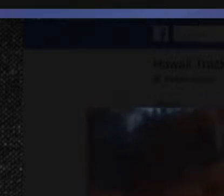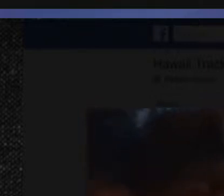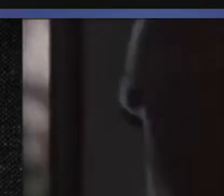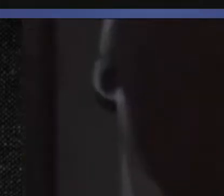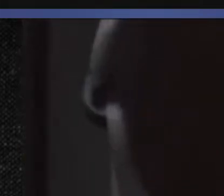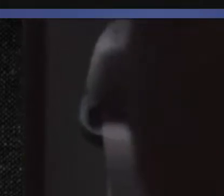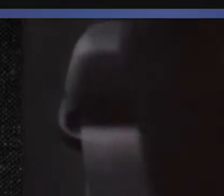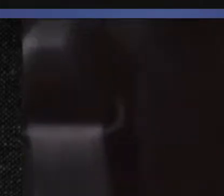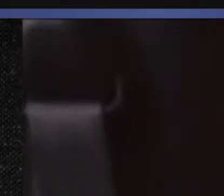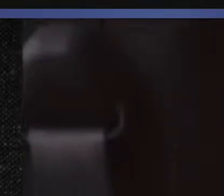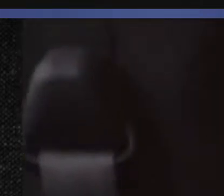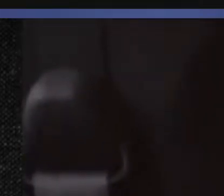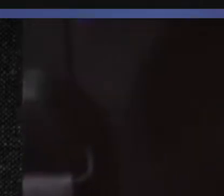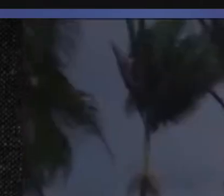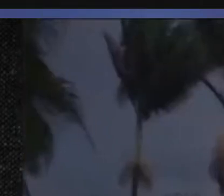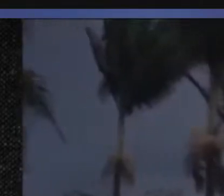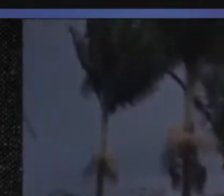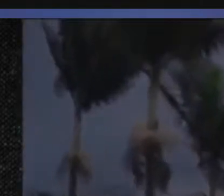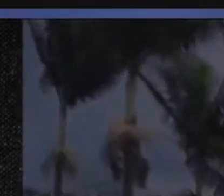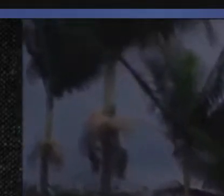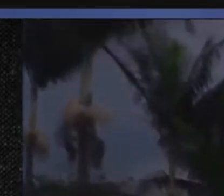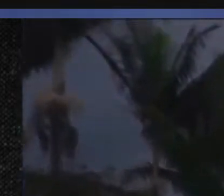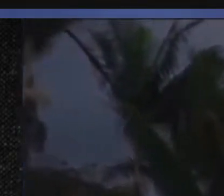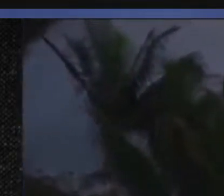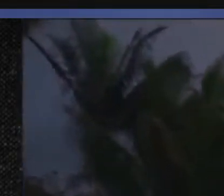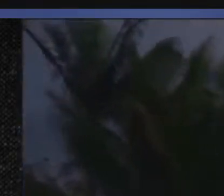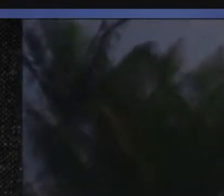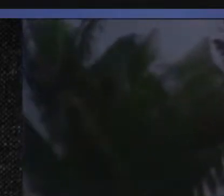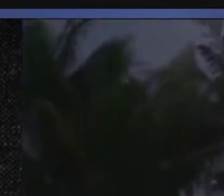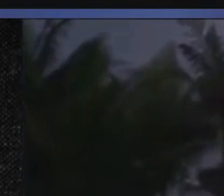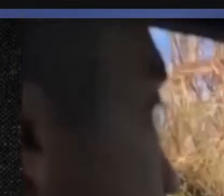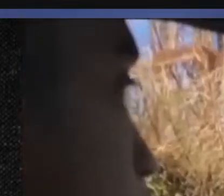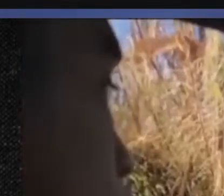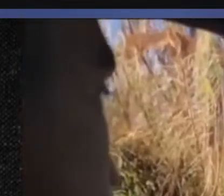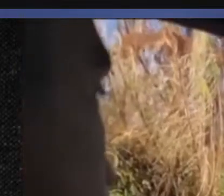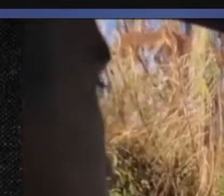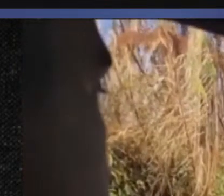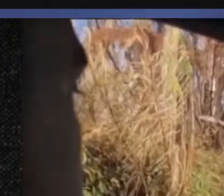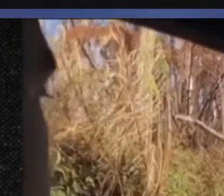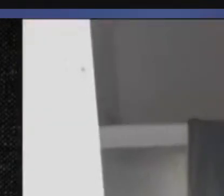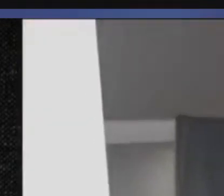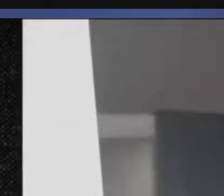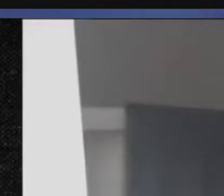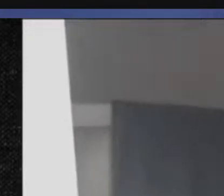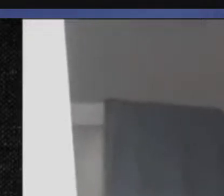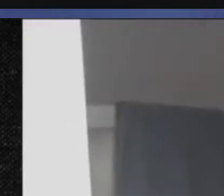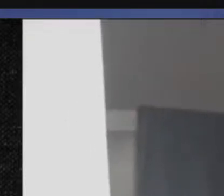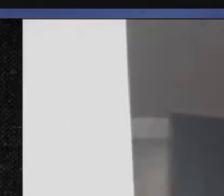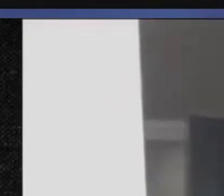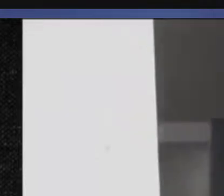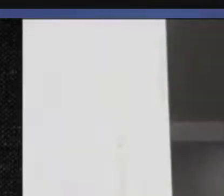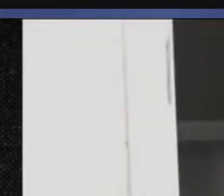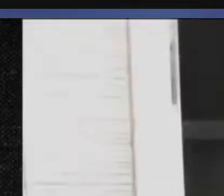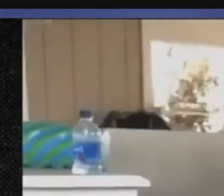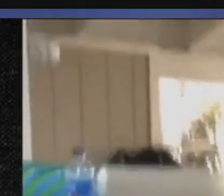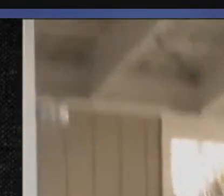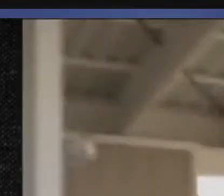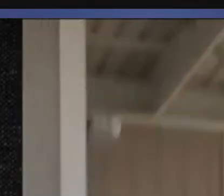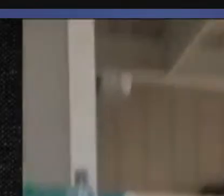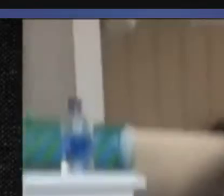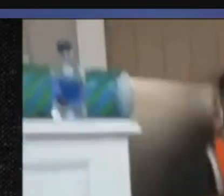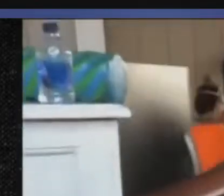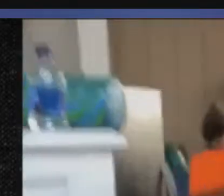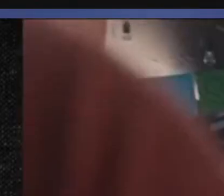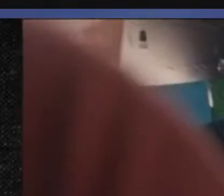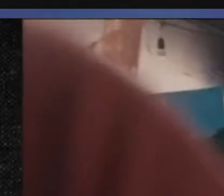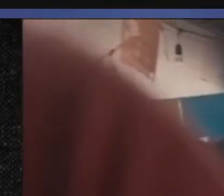lava moving. They weren't just sharing a story, they were helping their neighbor. If a family was being evacuated, a group would just jump in and help out.